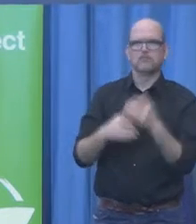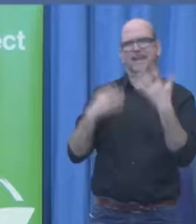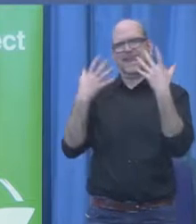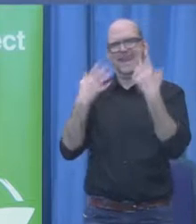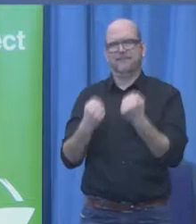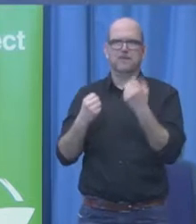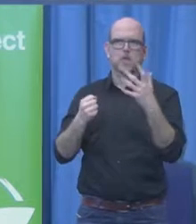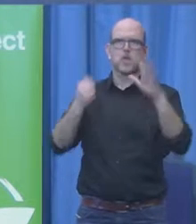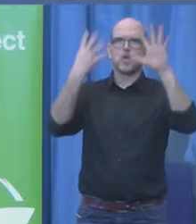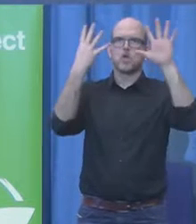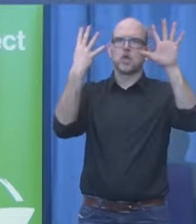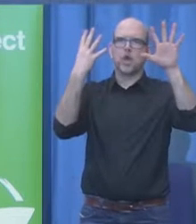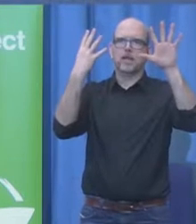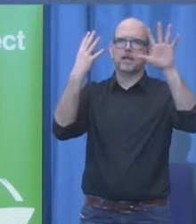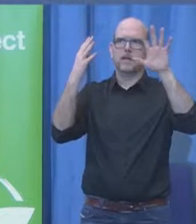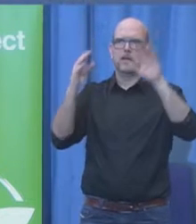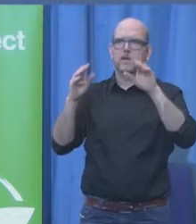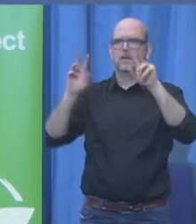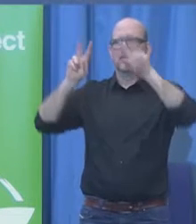also